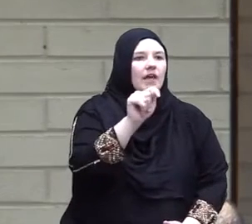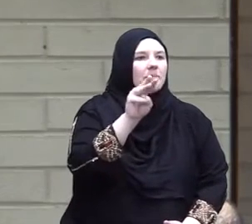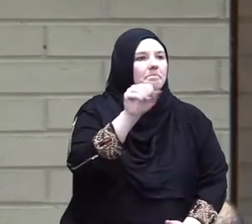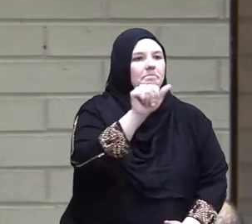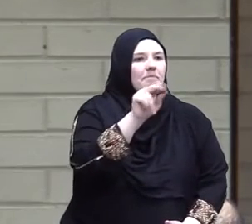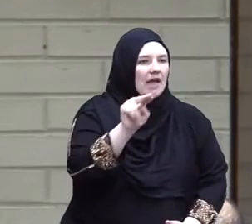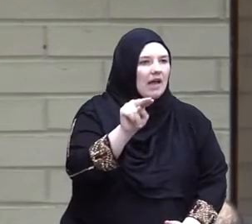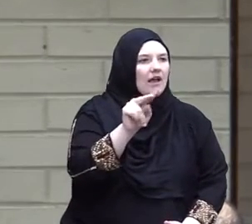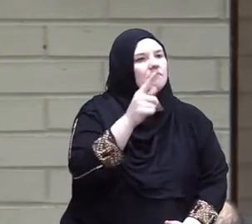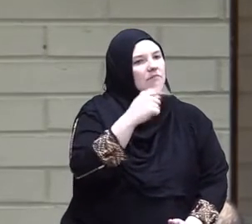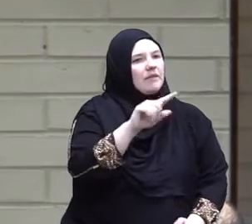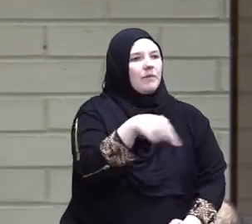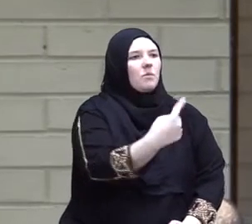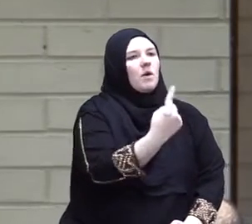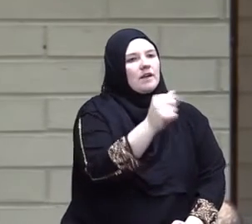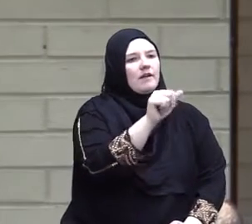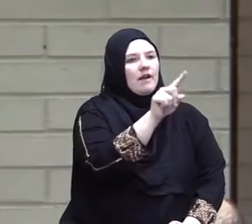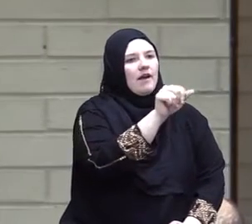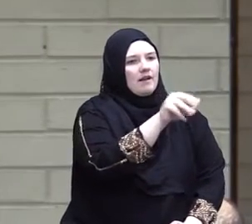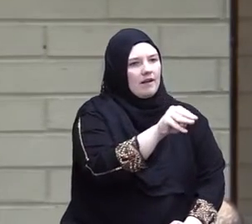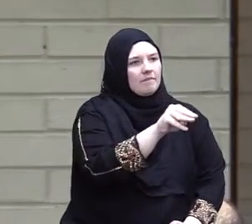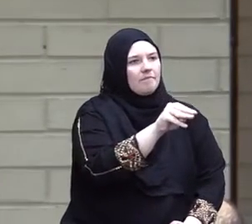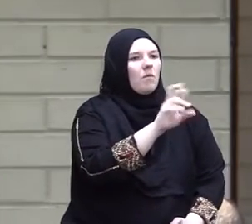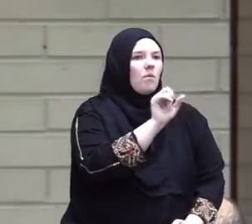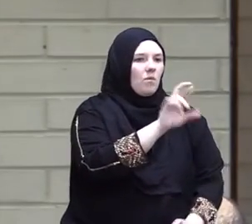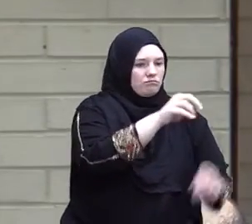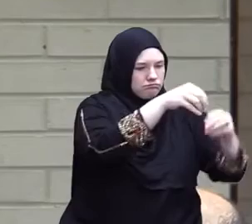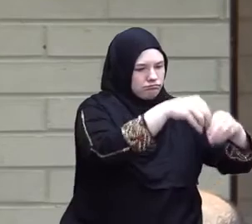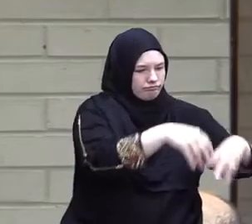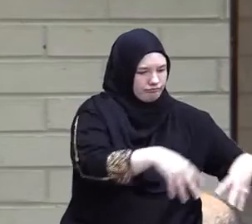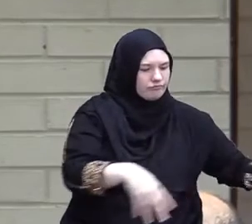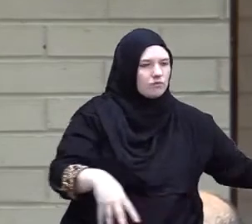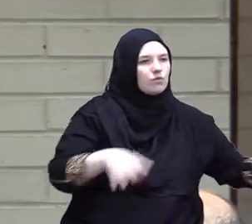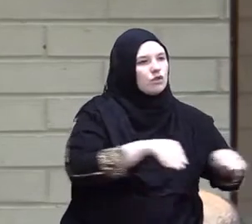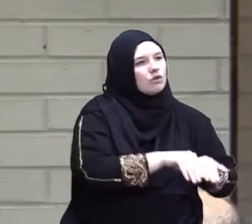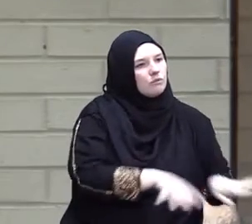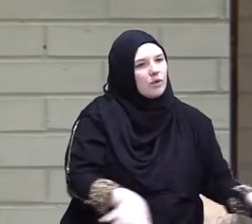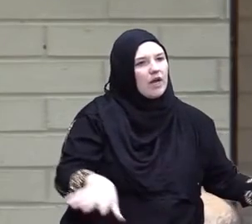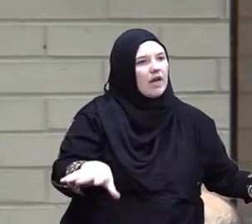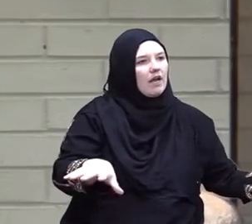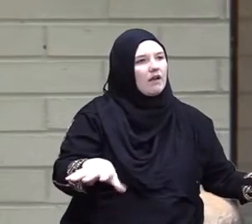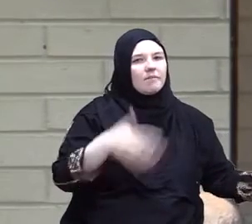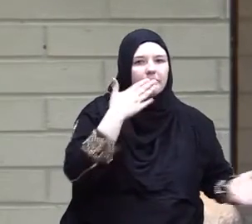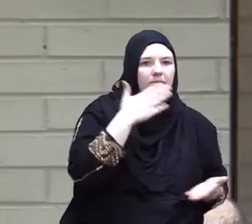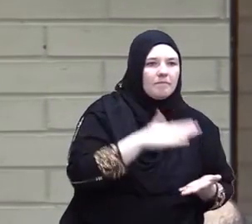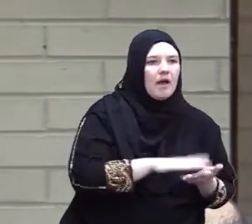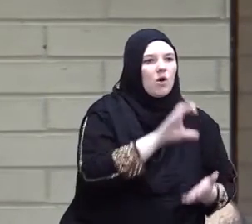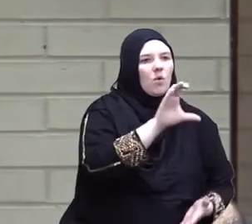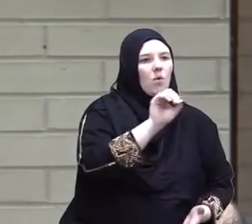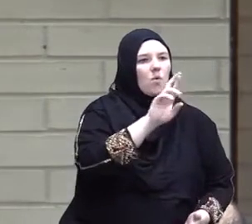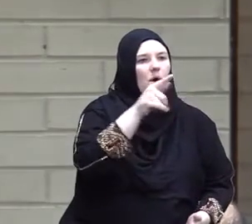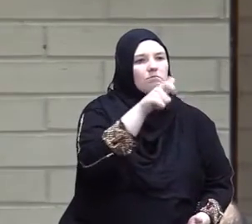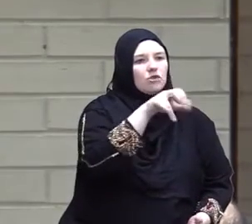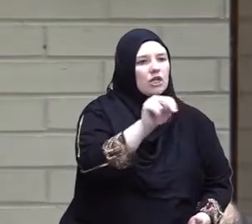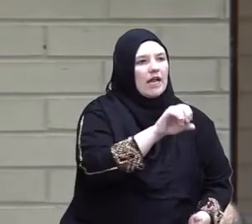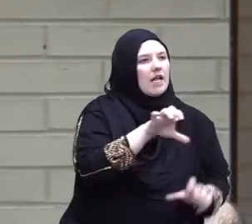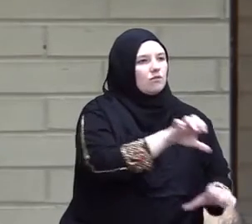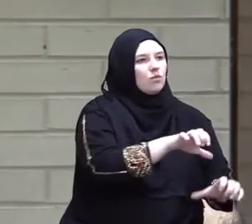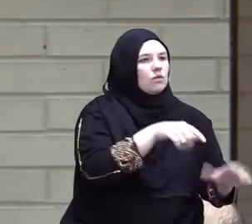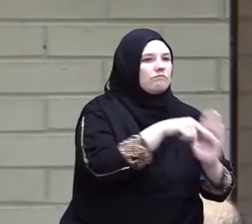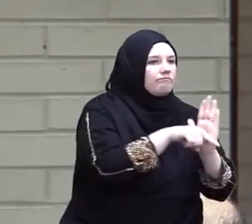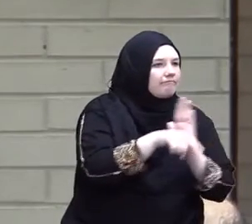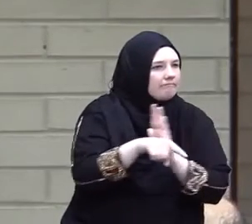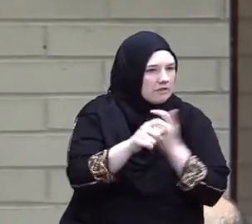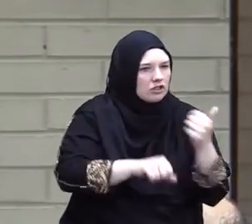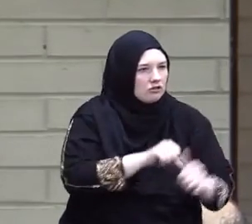Man here means the one who would spread corruption and shed blood. So they knew about this one.